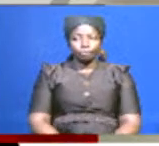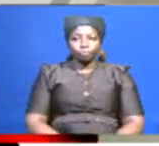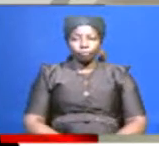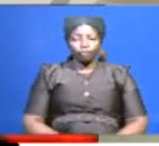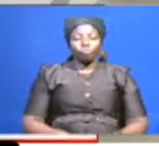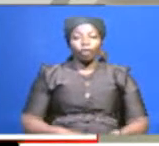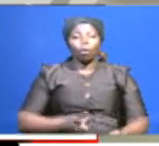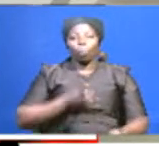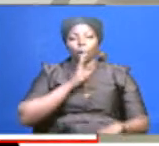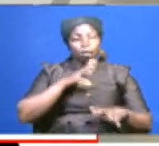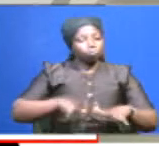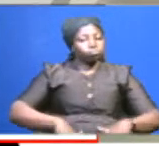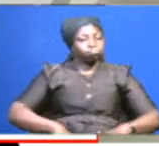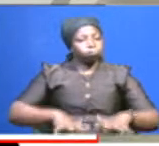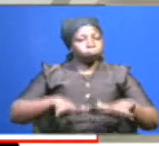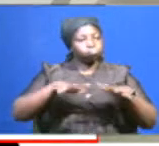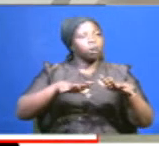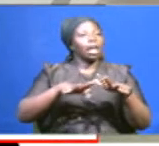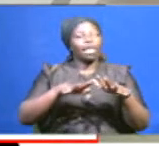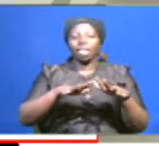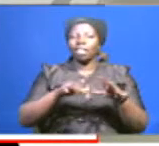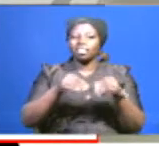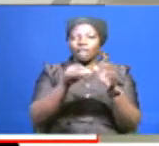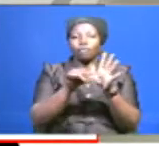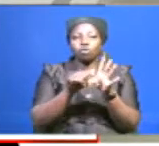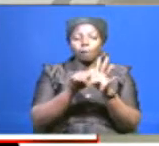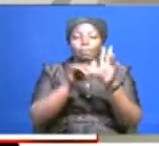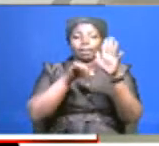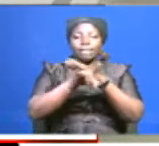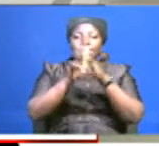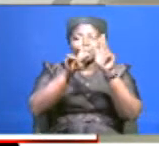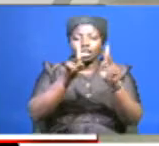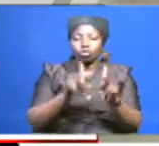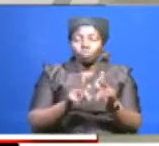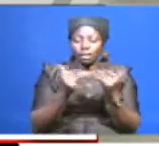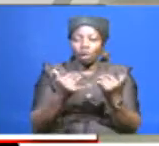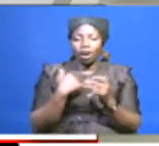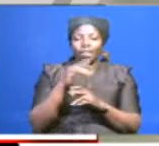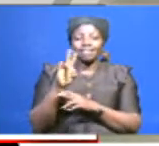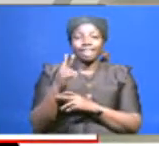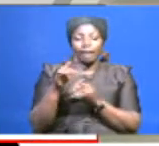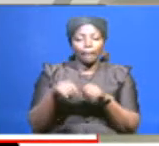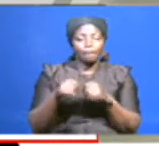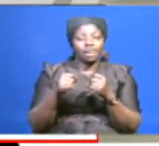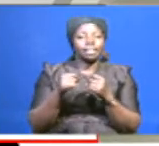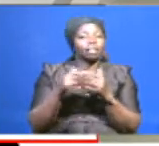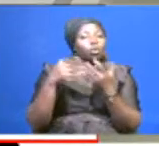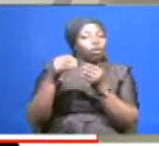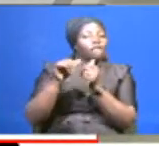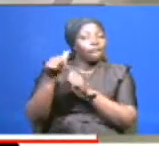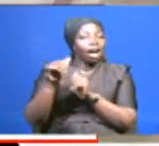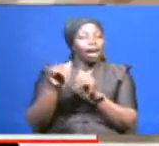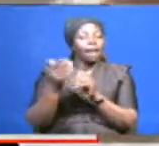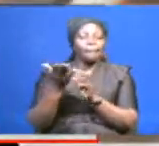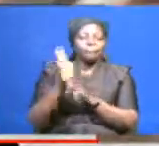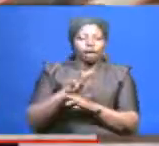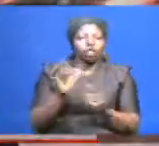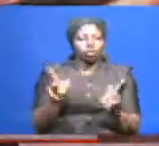Floods wreak havoc in Kisumu. That story brings us to a second break right here on Prime Edition. Don't go away. We'll be back shortly. Stay with